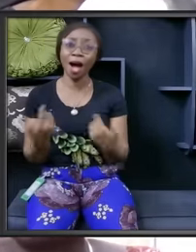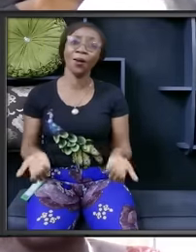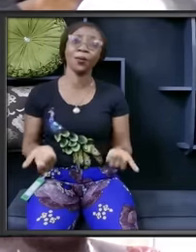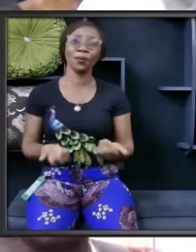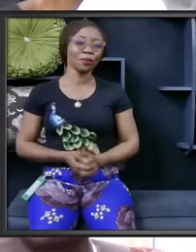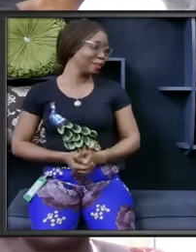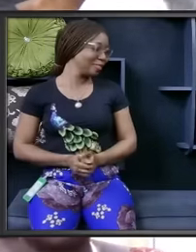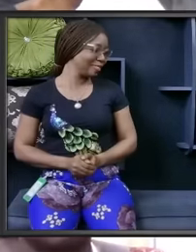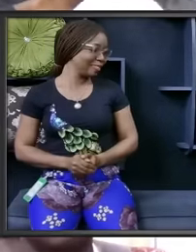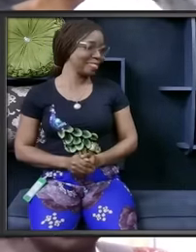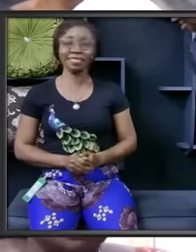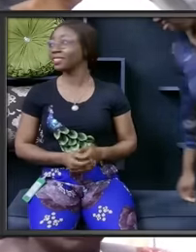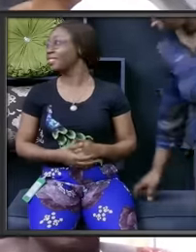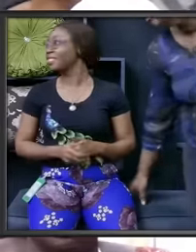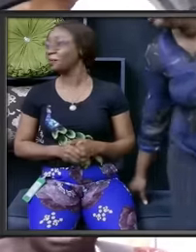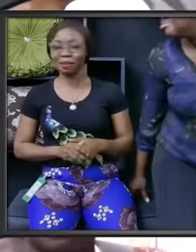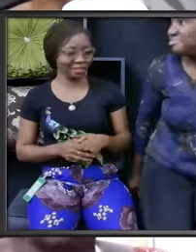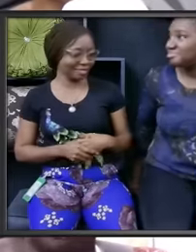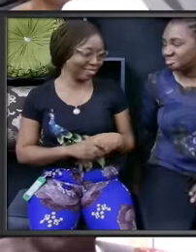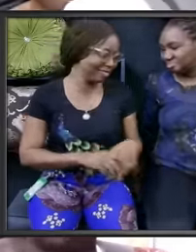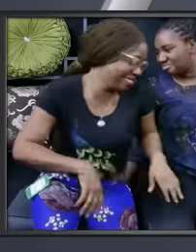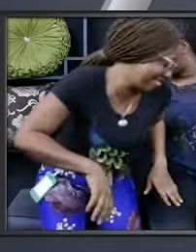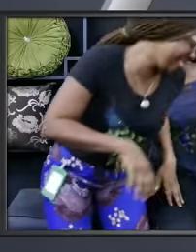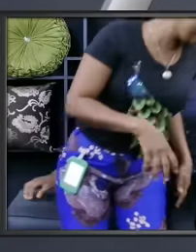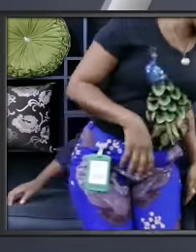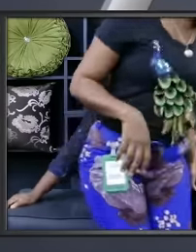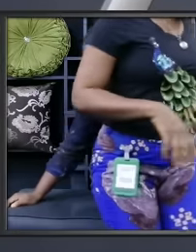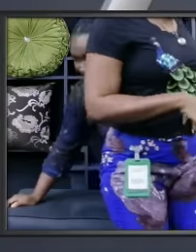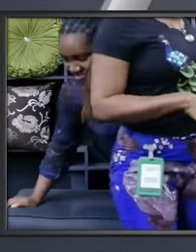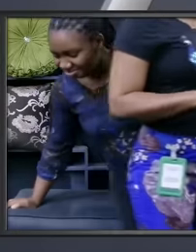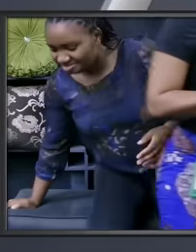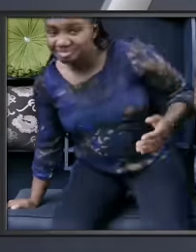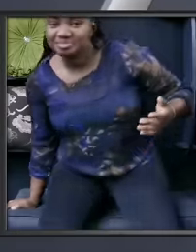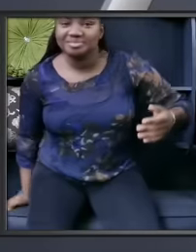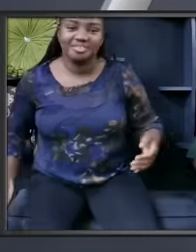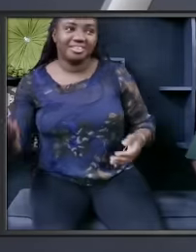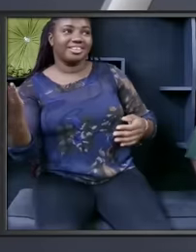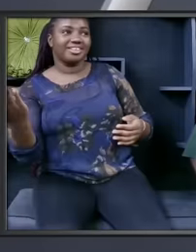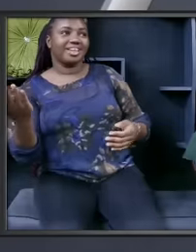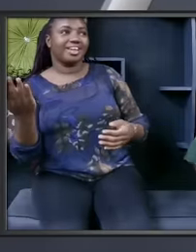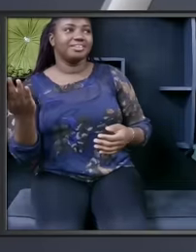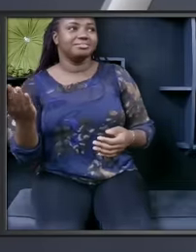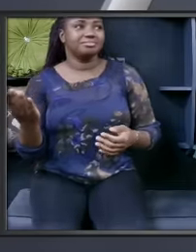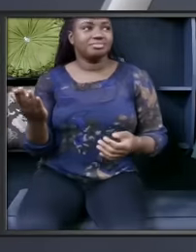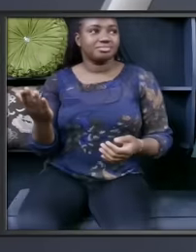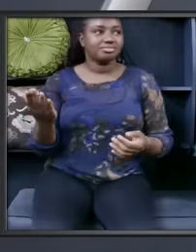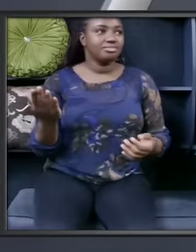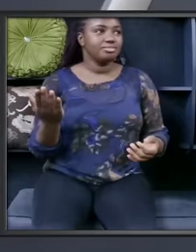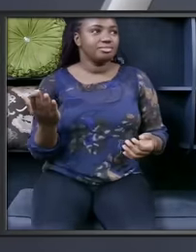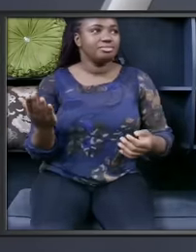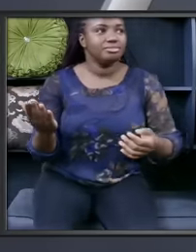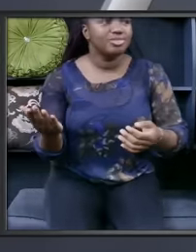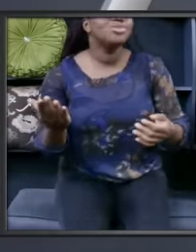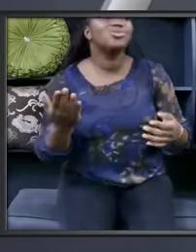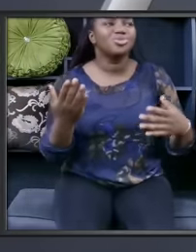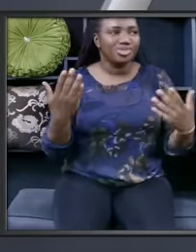Oh, look at your day. Order. Oh, look at your day, Gabriel. He said there are some cases, even from one side of